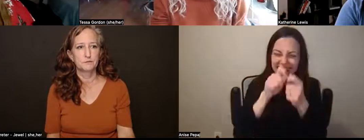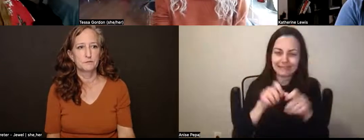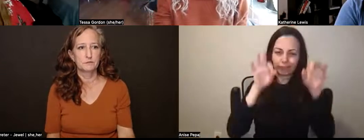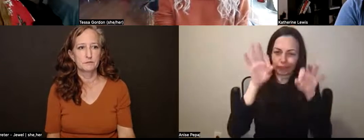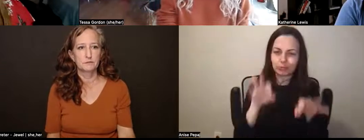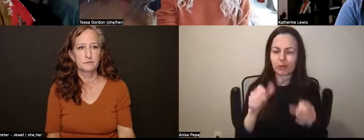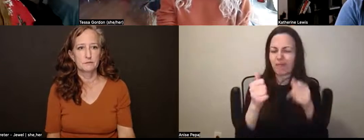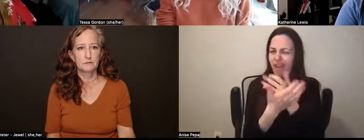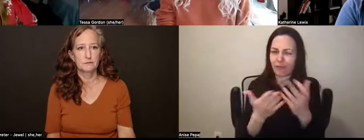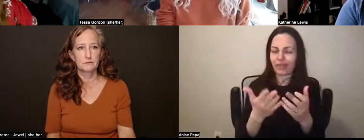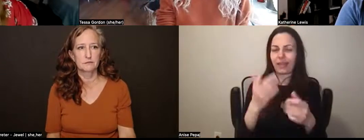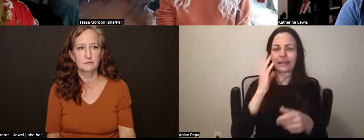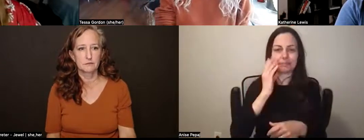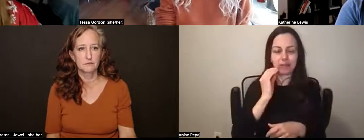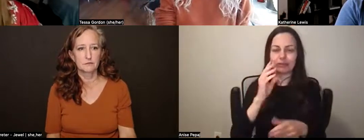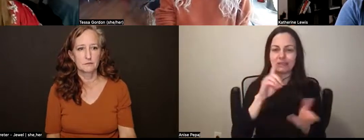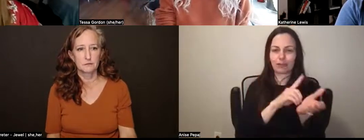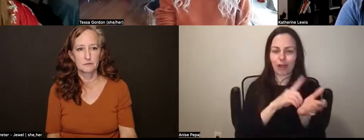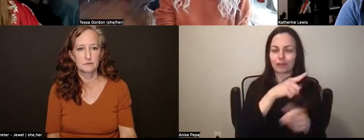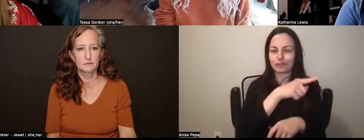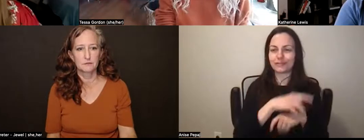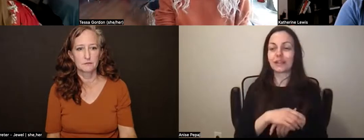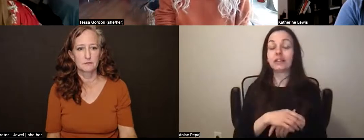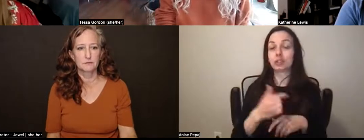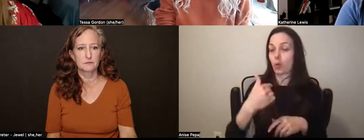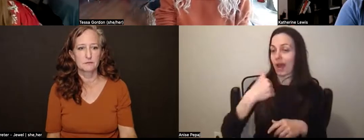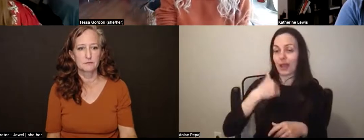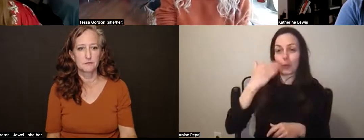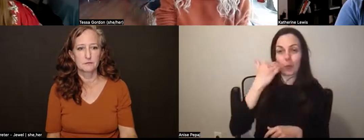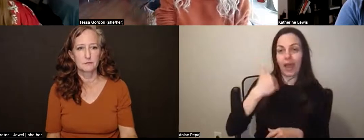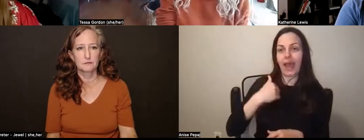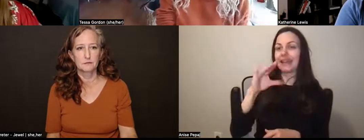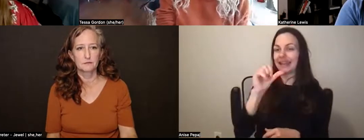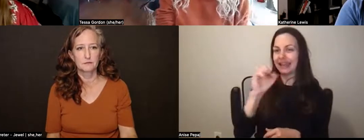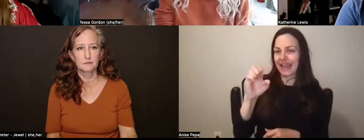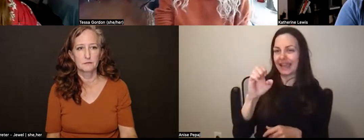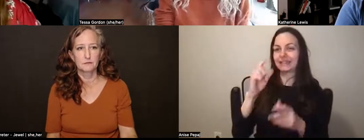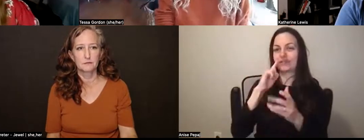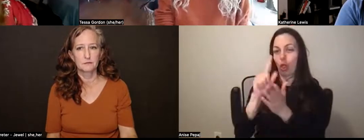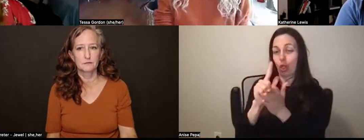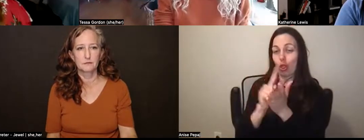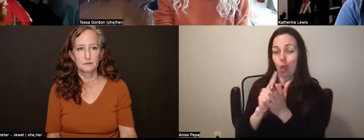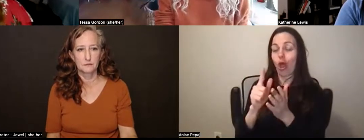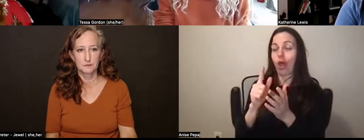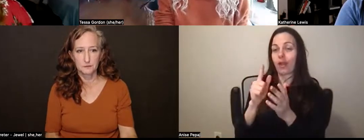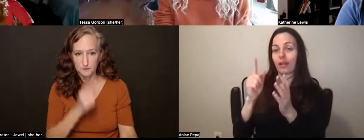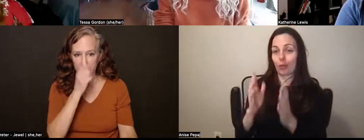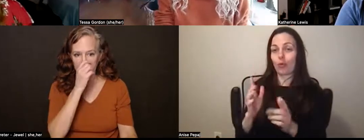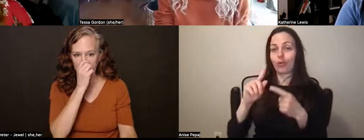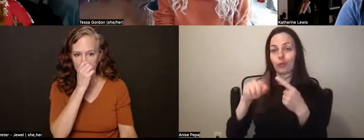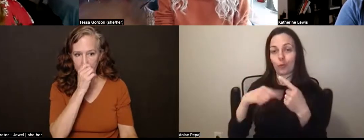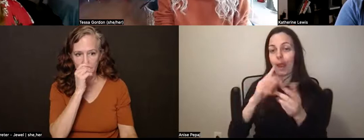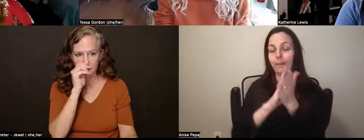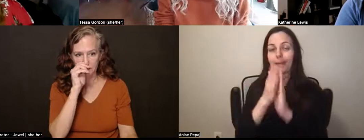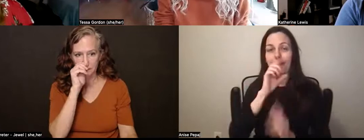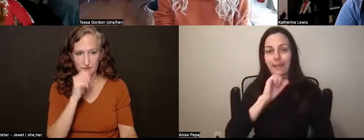gone through. So I was like, I had a case when I turned 18 and I was going to go for it. But